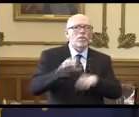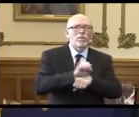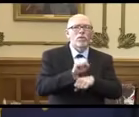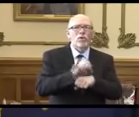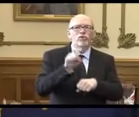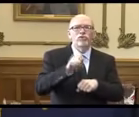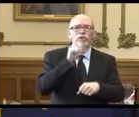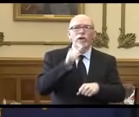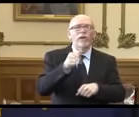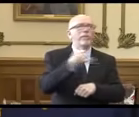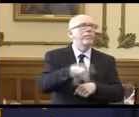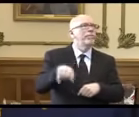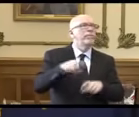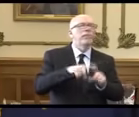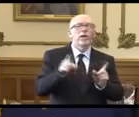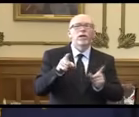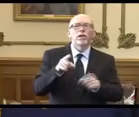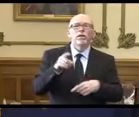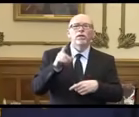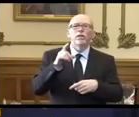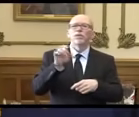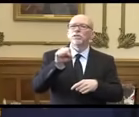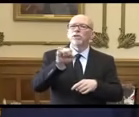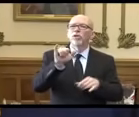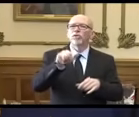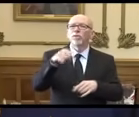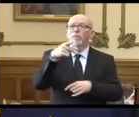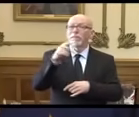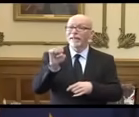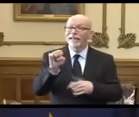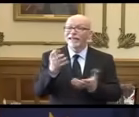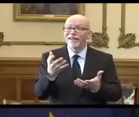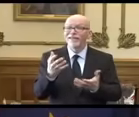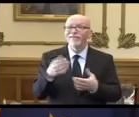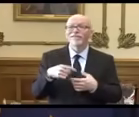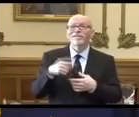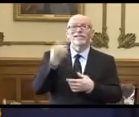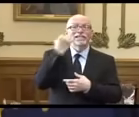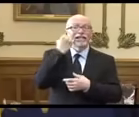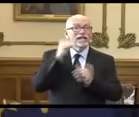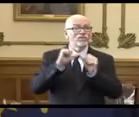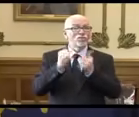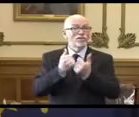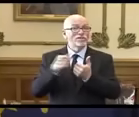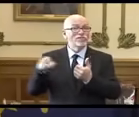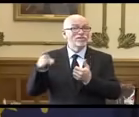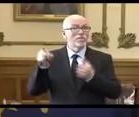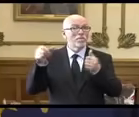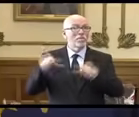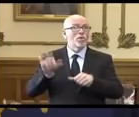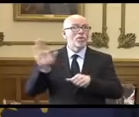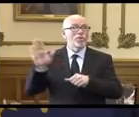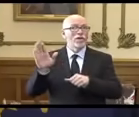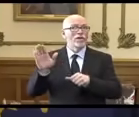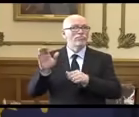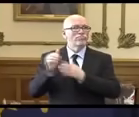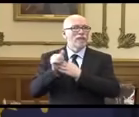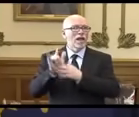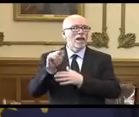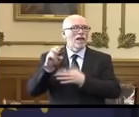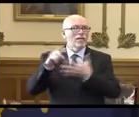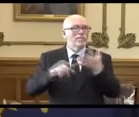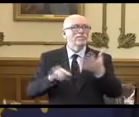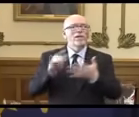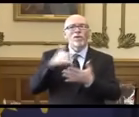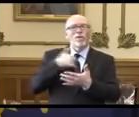time. Yes, also about PPE, the Dental Association has posted their own guidelines. This is one of the reasons why